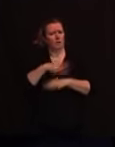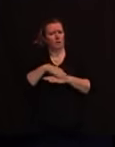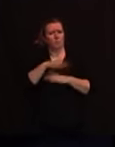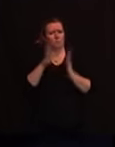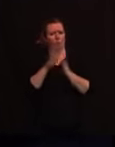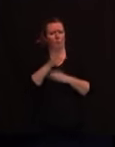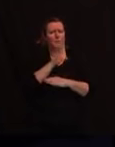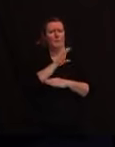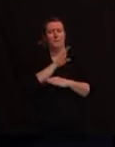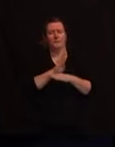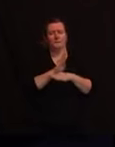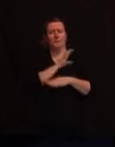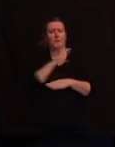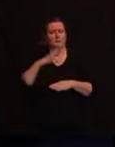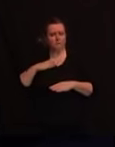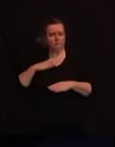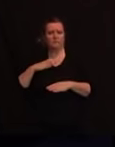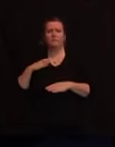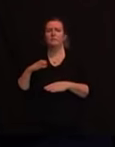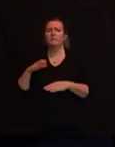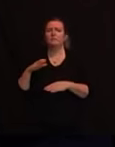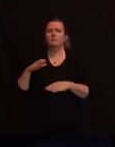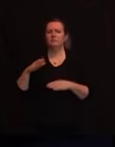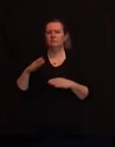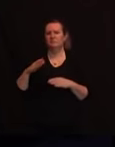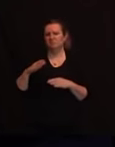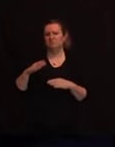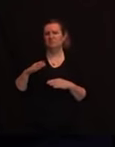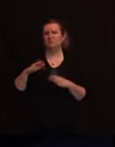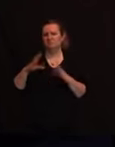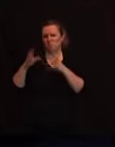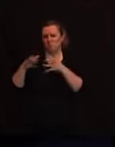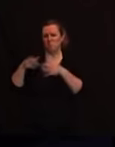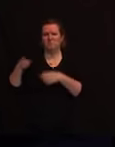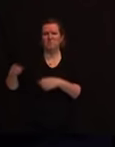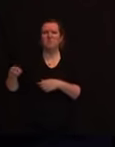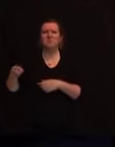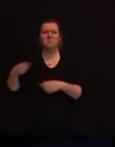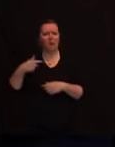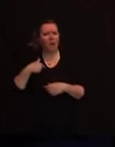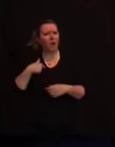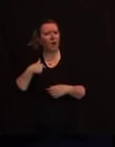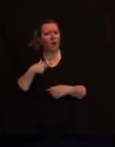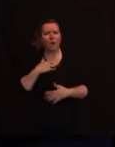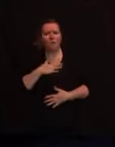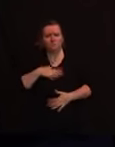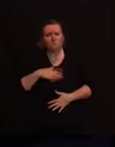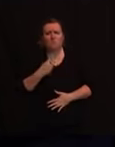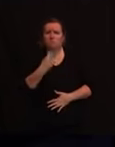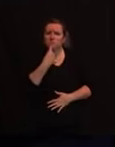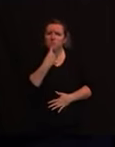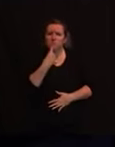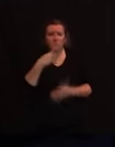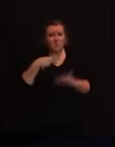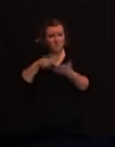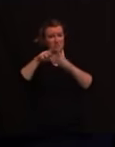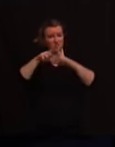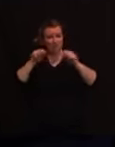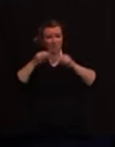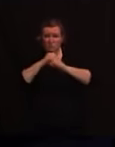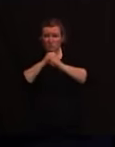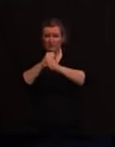on this as a top priority. I'll be honest with you, I've been disappointed with some of the rollout of the Paycheck Protection Program. We need to be doing